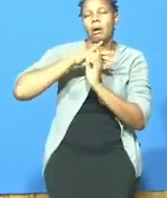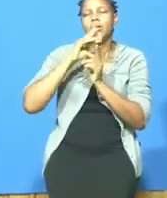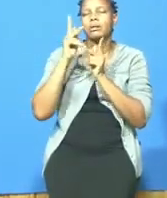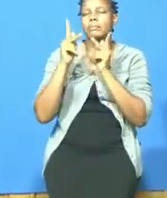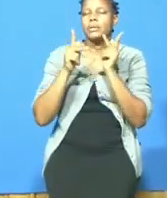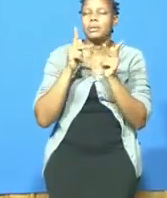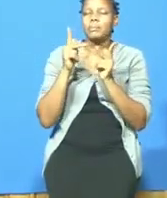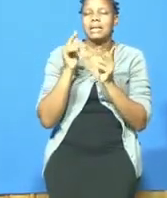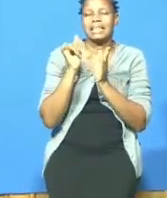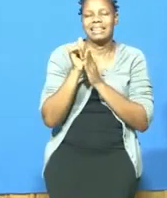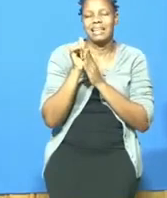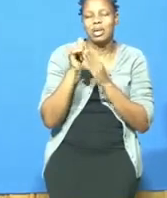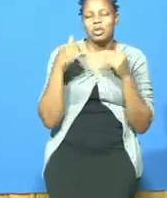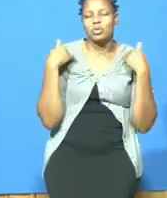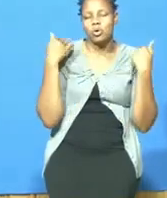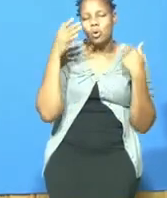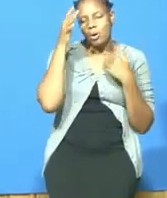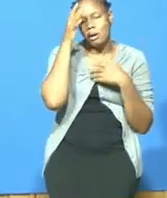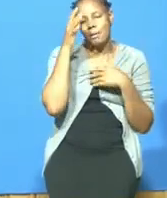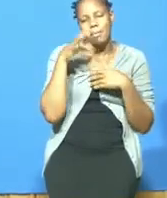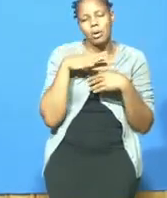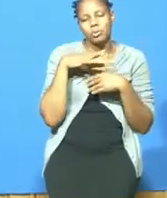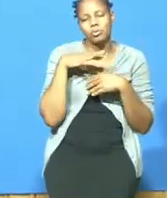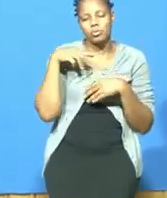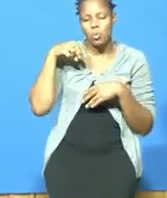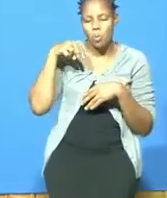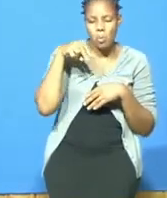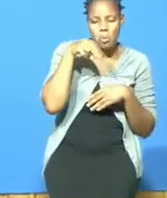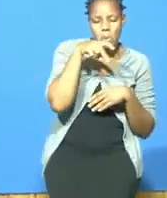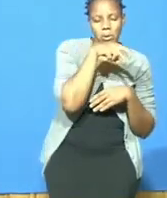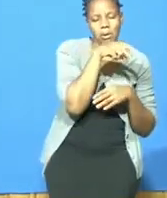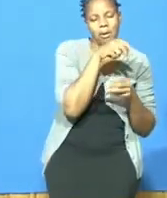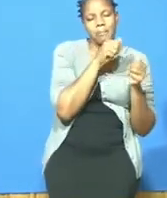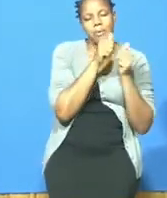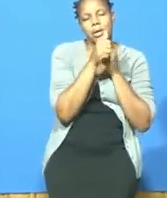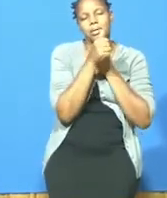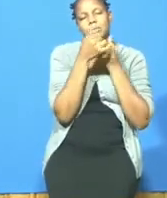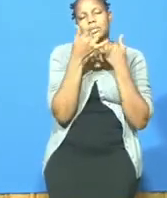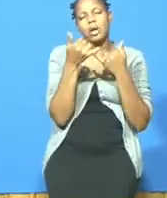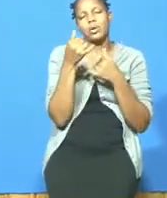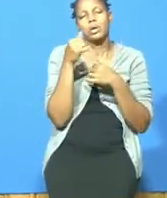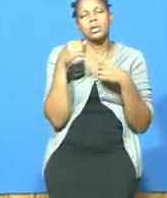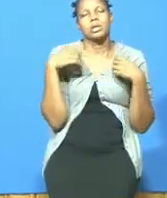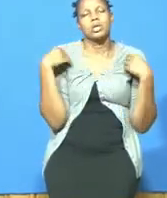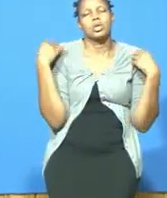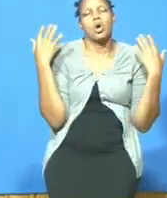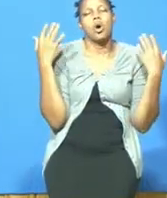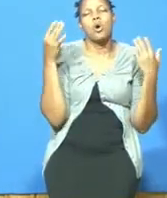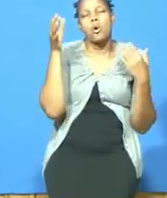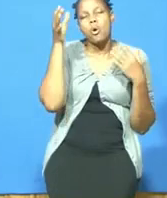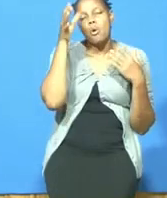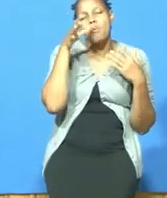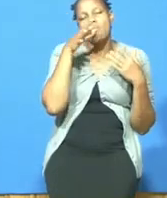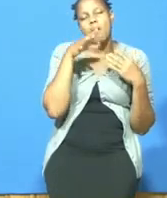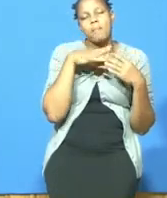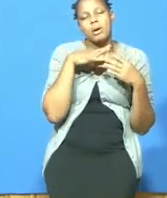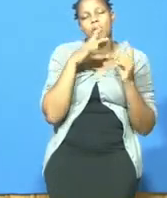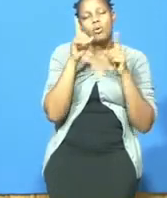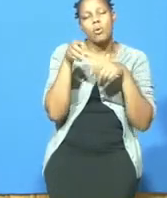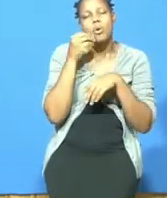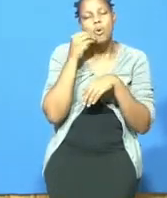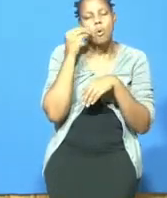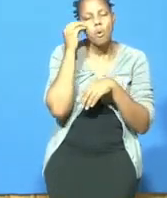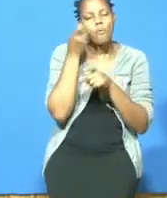even that young man who is walking by even now, that young lady who is on her way home from work, oh